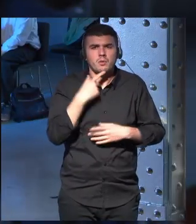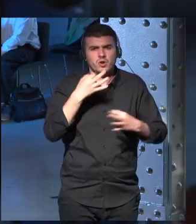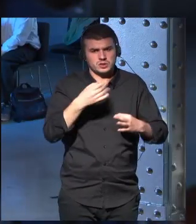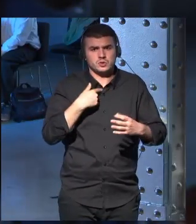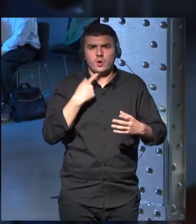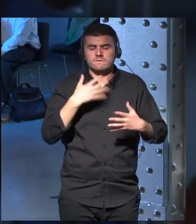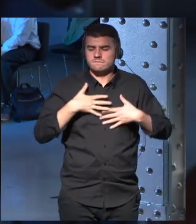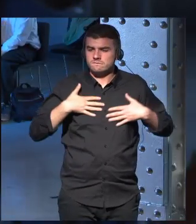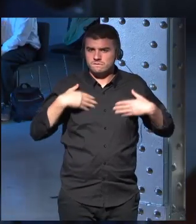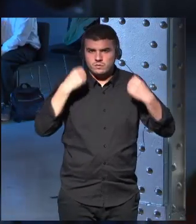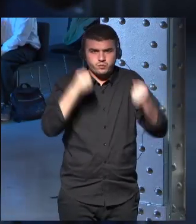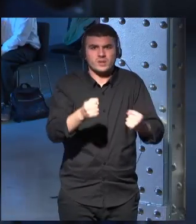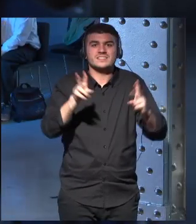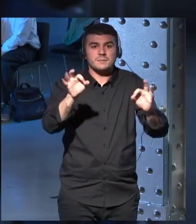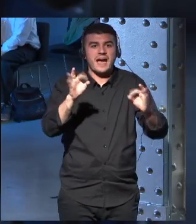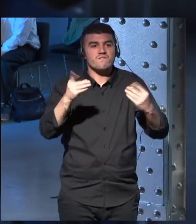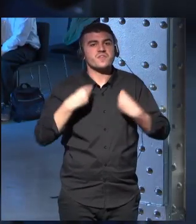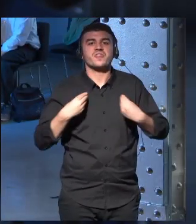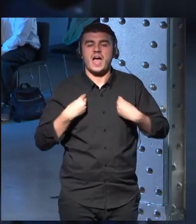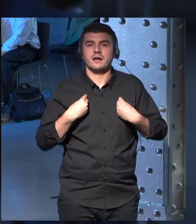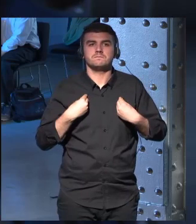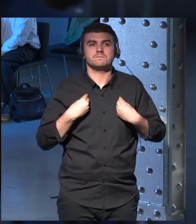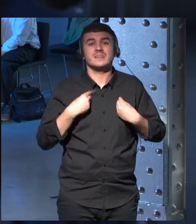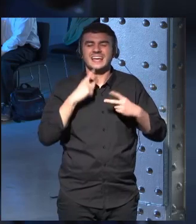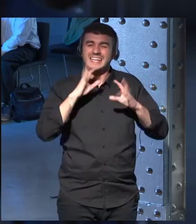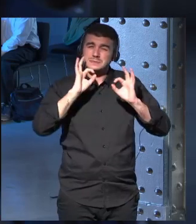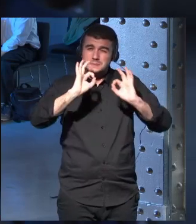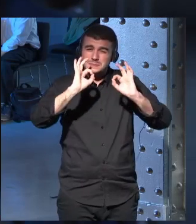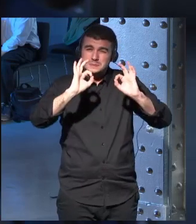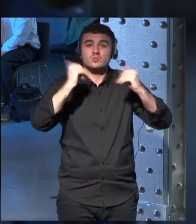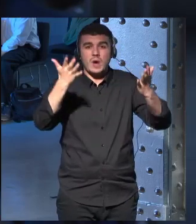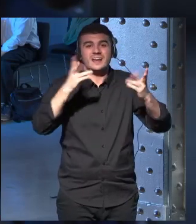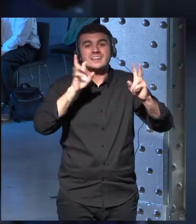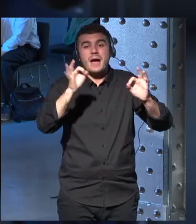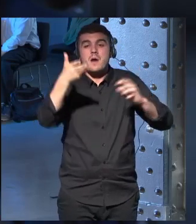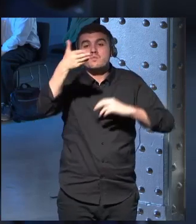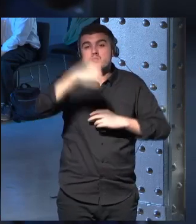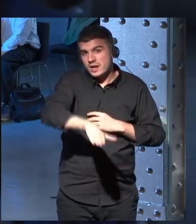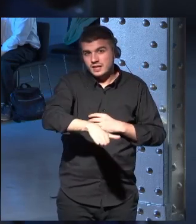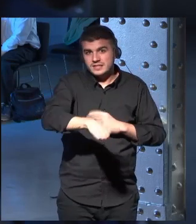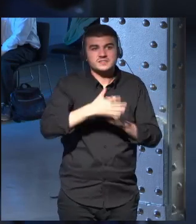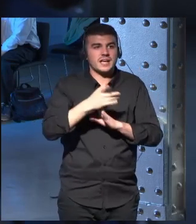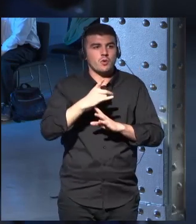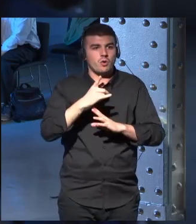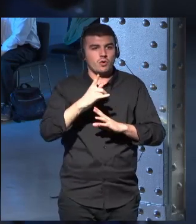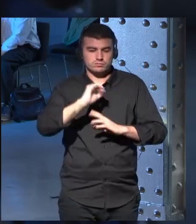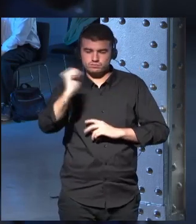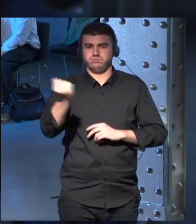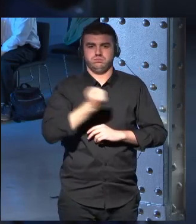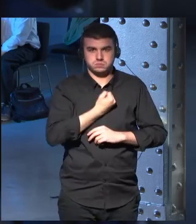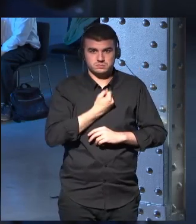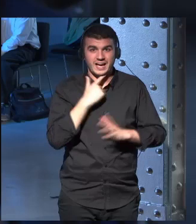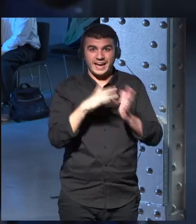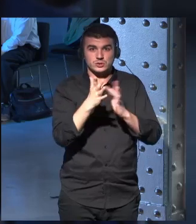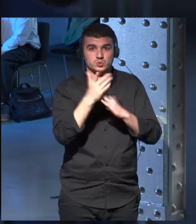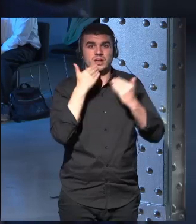the life, and particularly the death, the self-sacrificial death of Jesus. And I remember being very